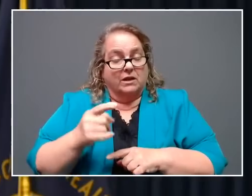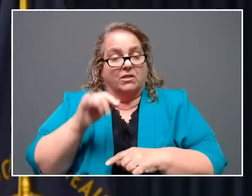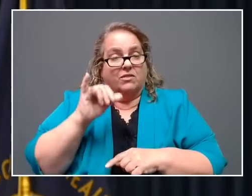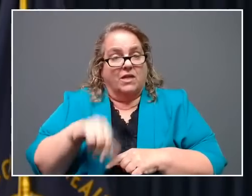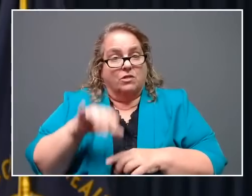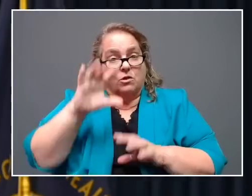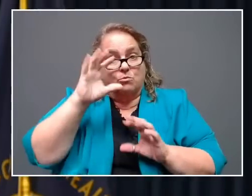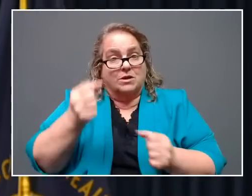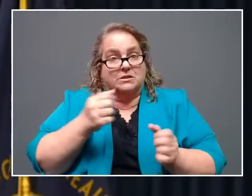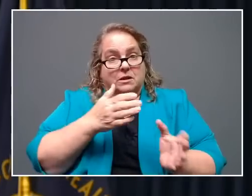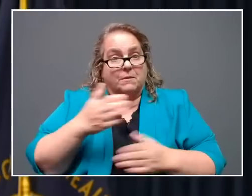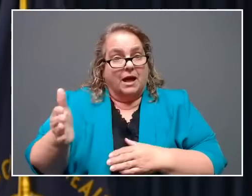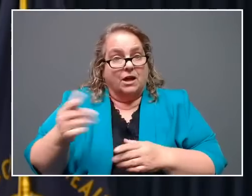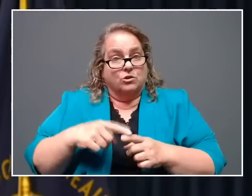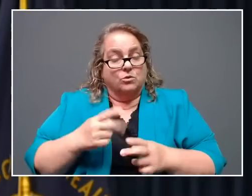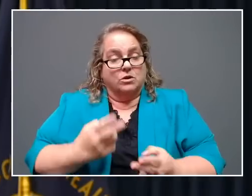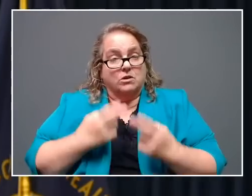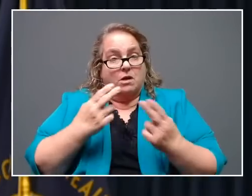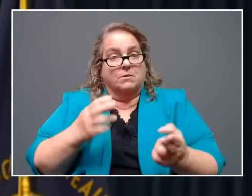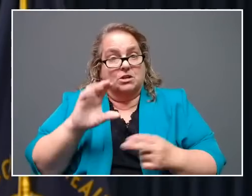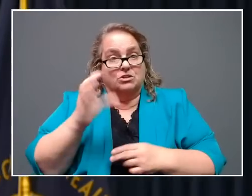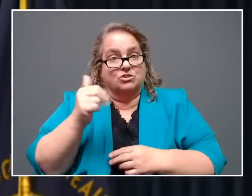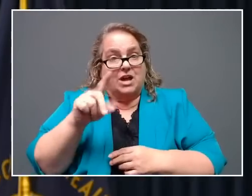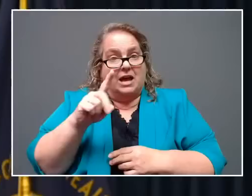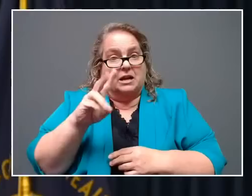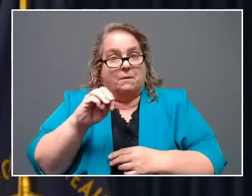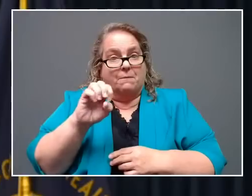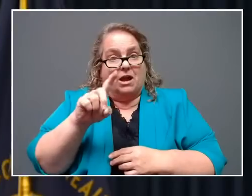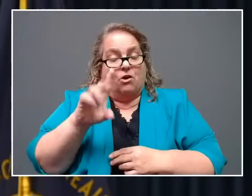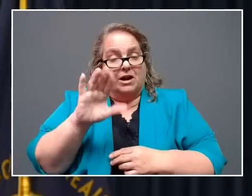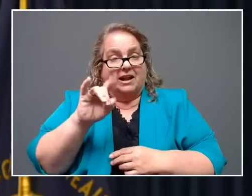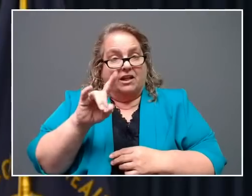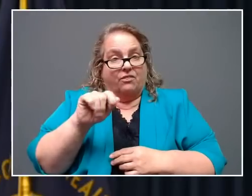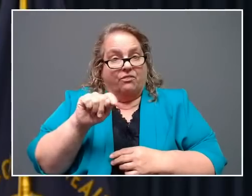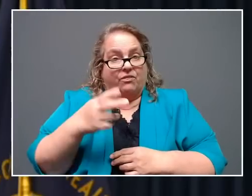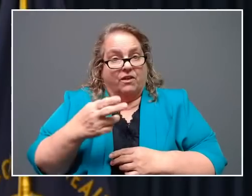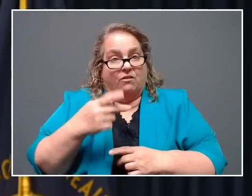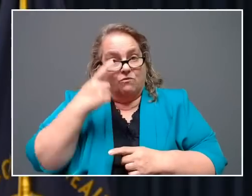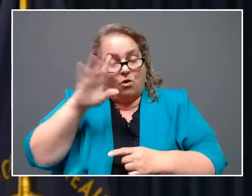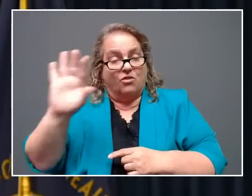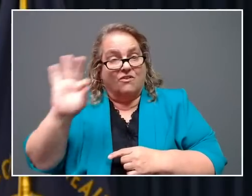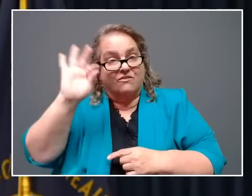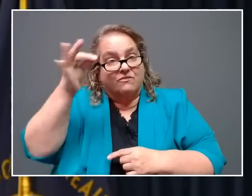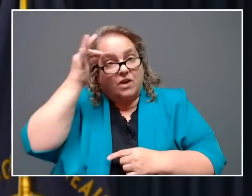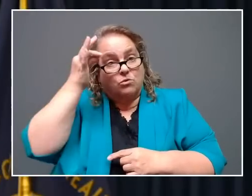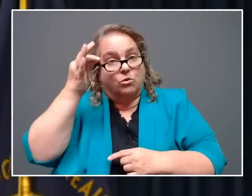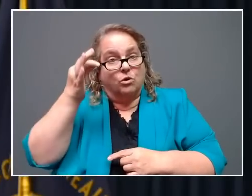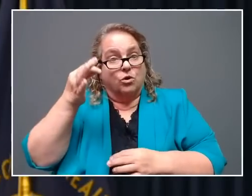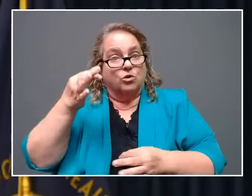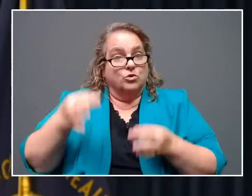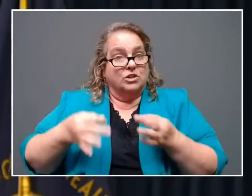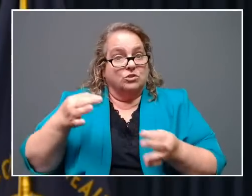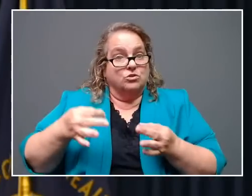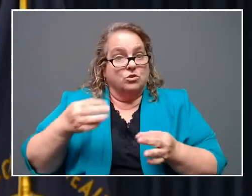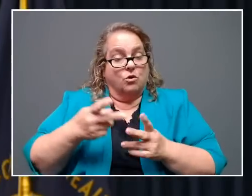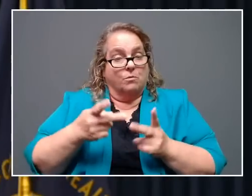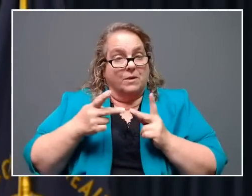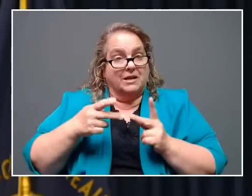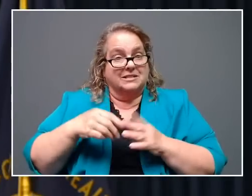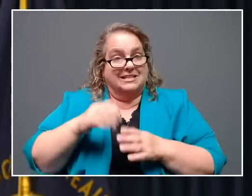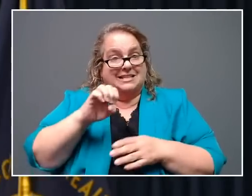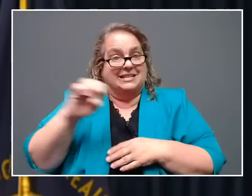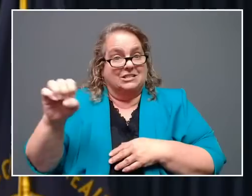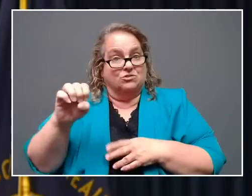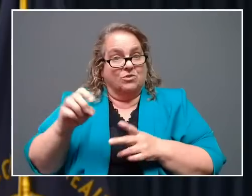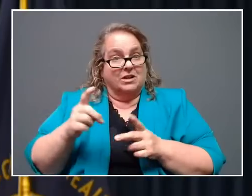planned to nominate Chad Meredith to a federal judicial spot in the Eastern District? And if so, what kind of feedback did you